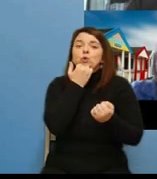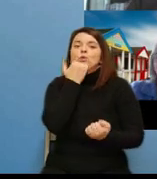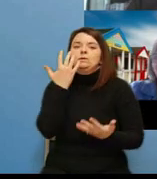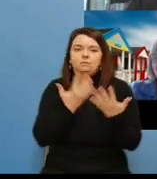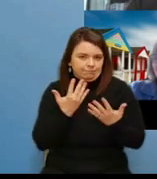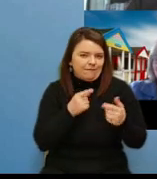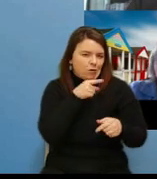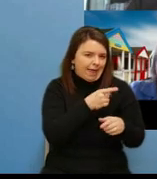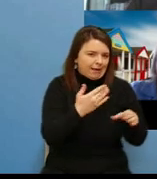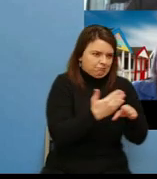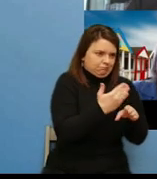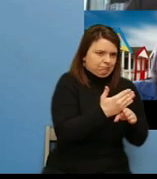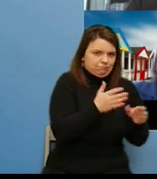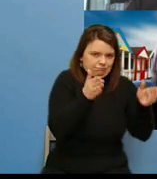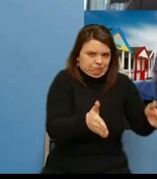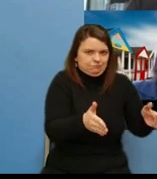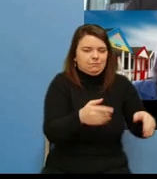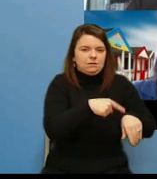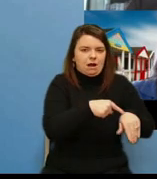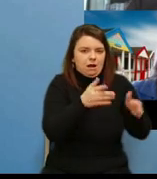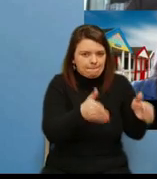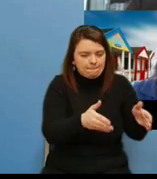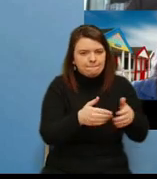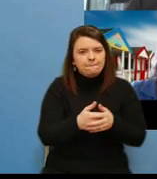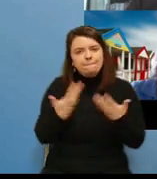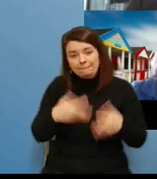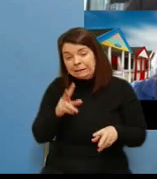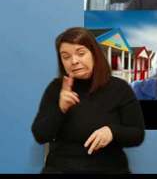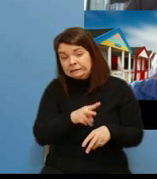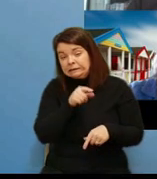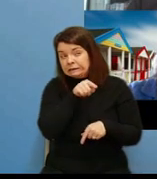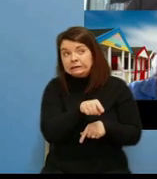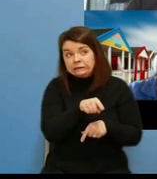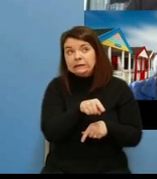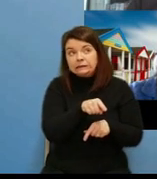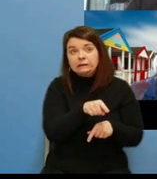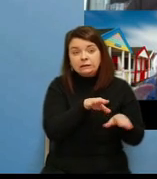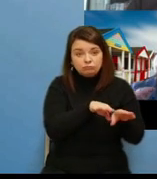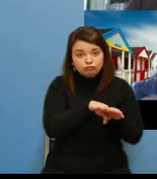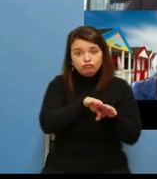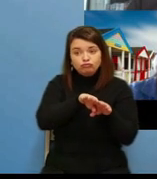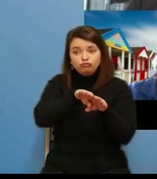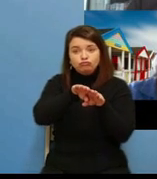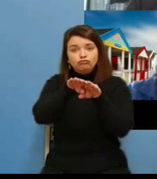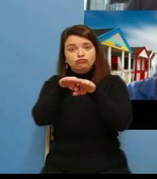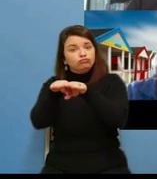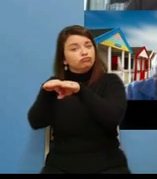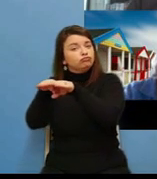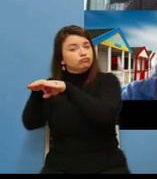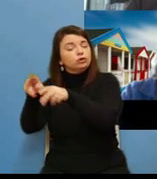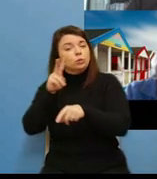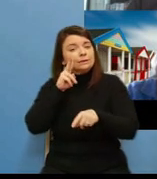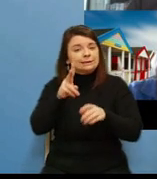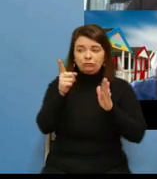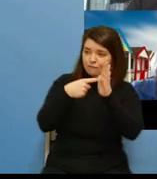expected, and that's why we've not used that activity, but certainly we're seeing the activity very